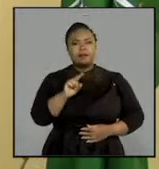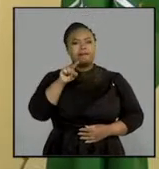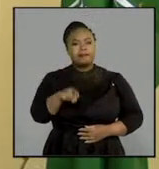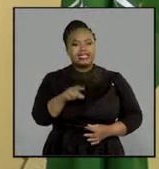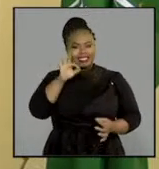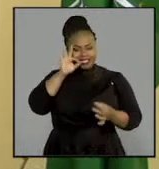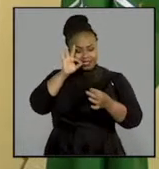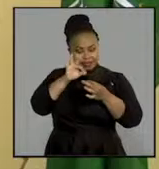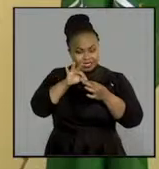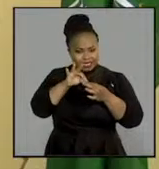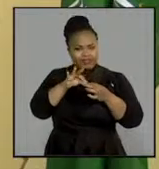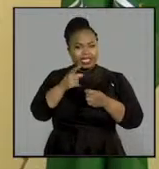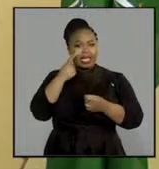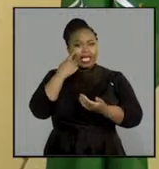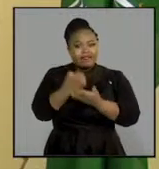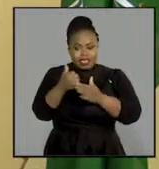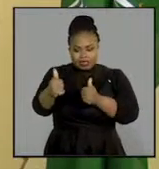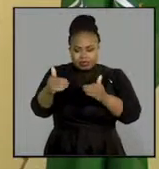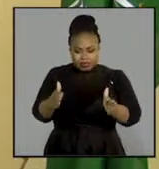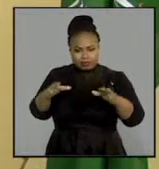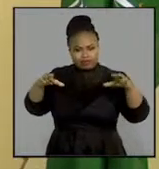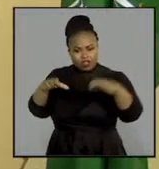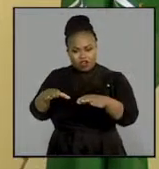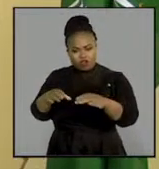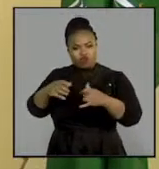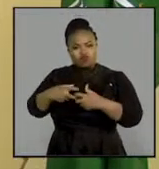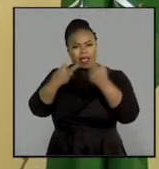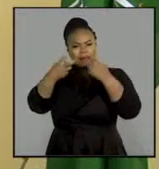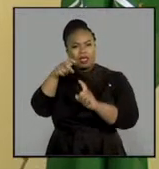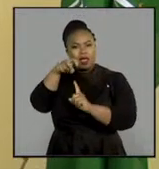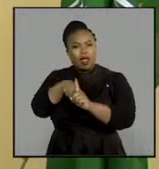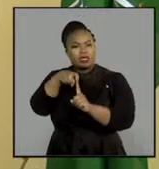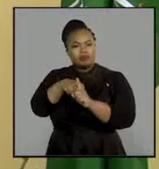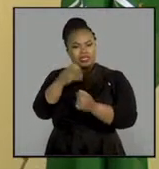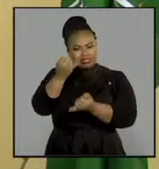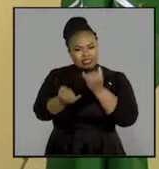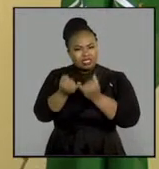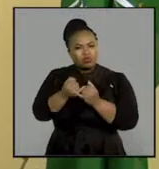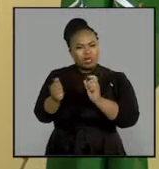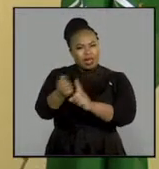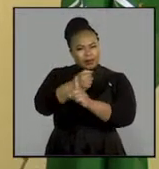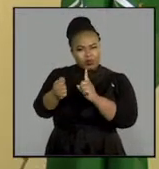country have sexual assault evidence kits.